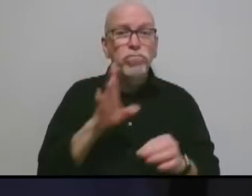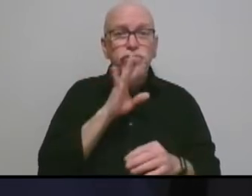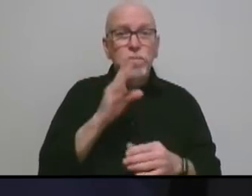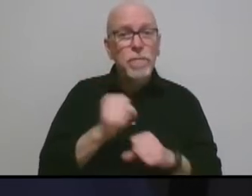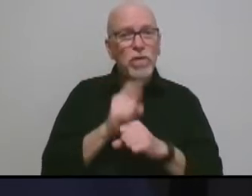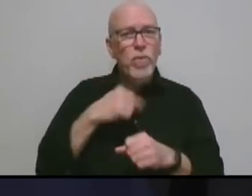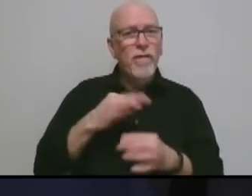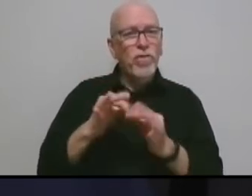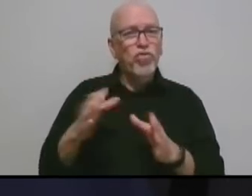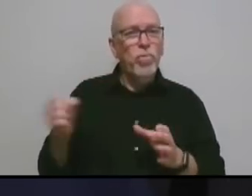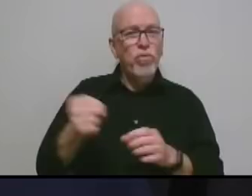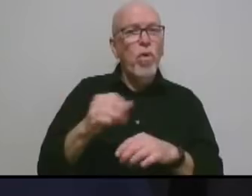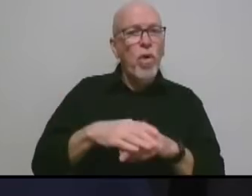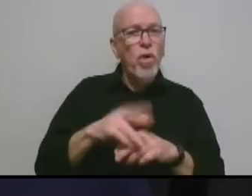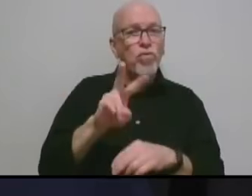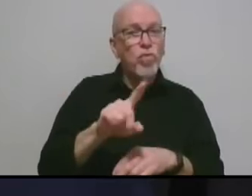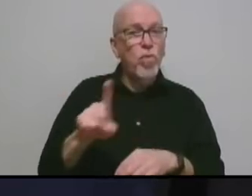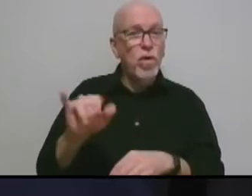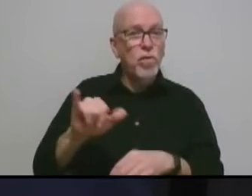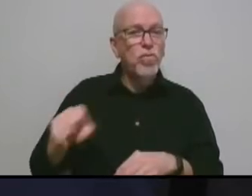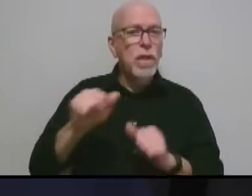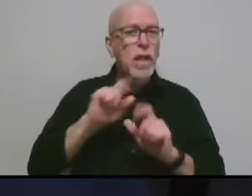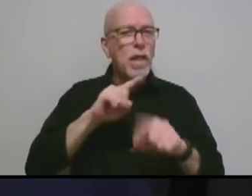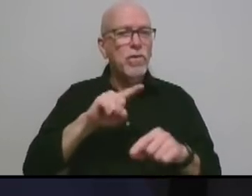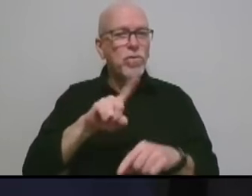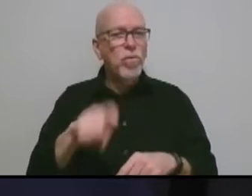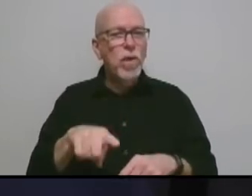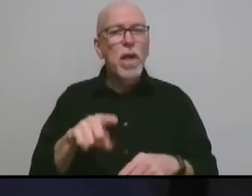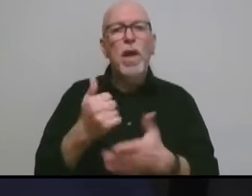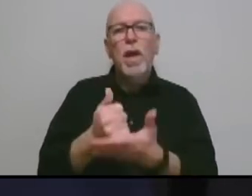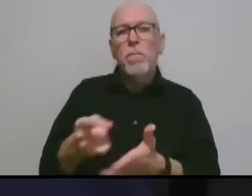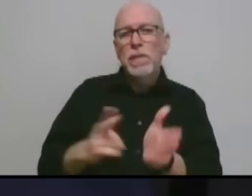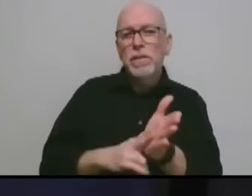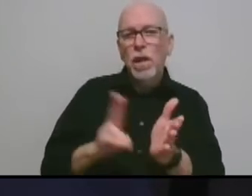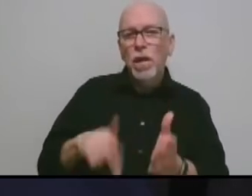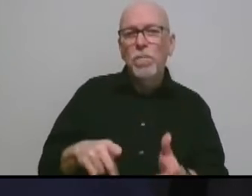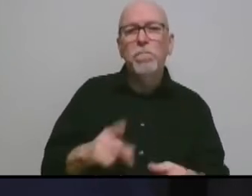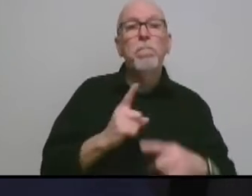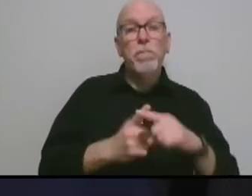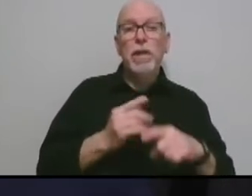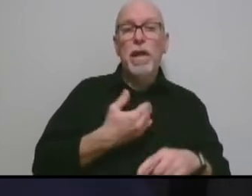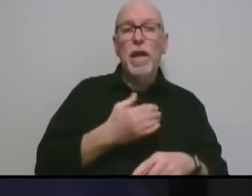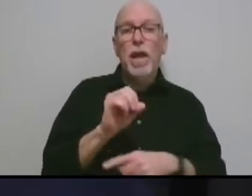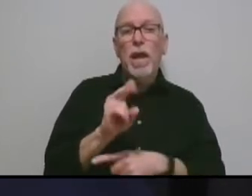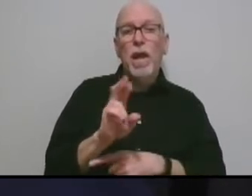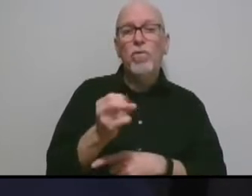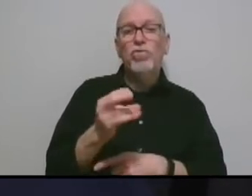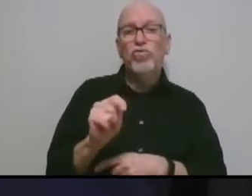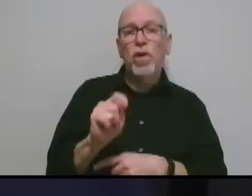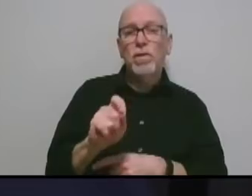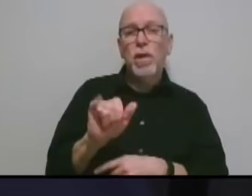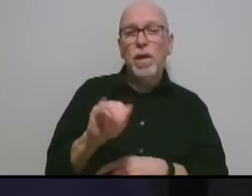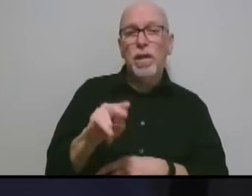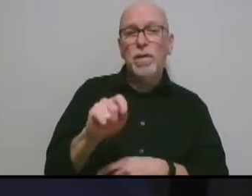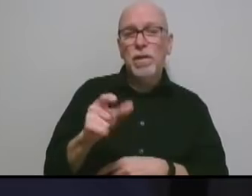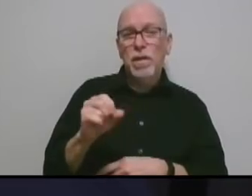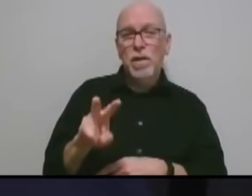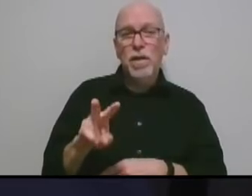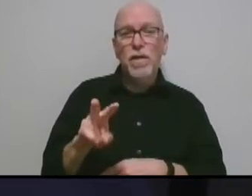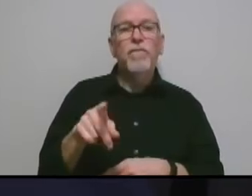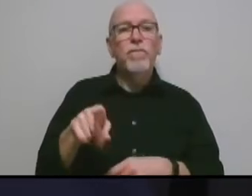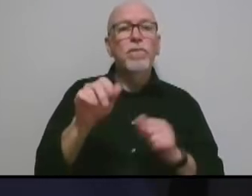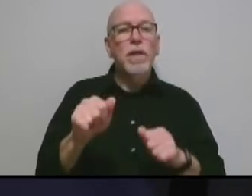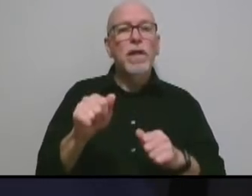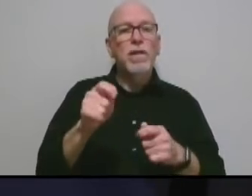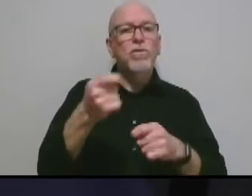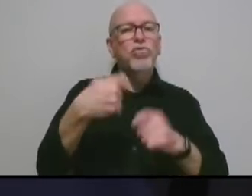on 211 to be able to answer questions and assist with signing up, and also on our rshot.in.gov. You have the ability of